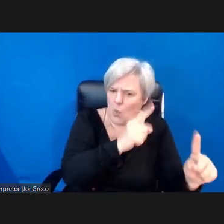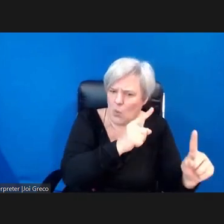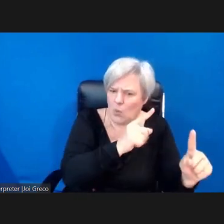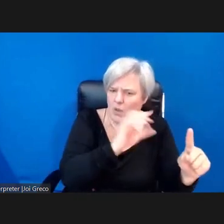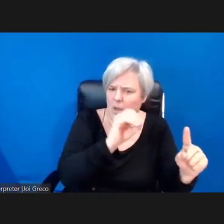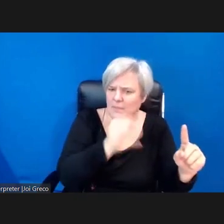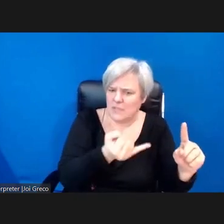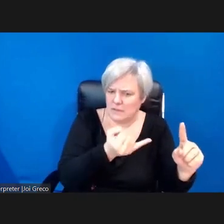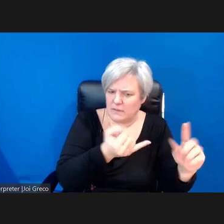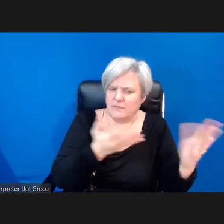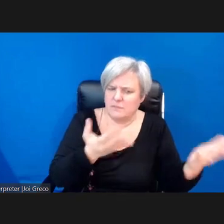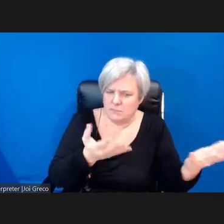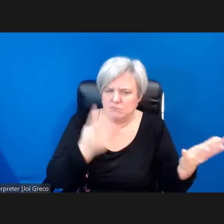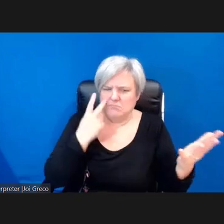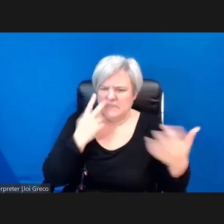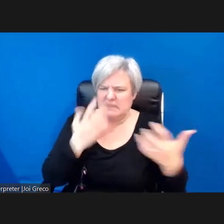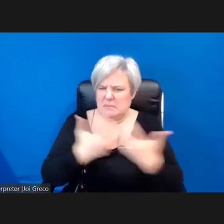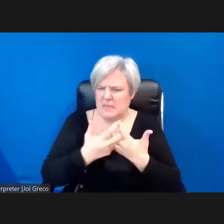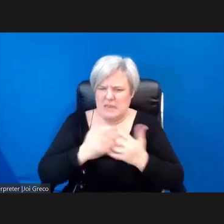objectives.